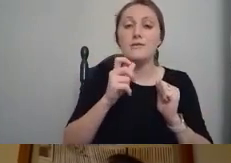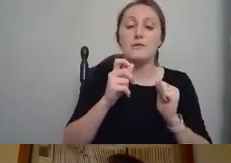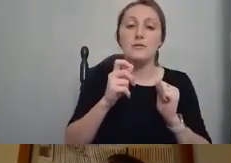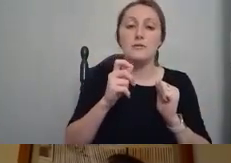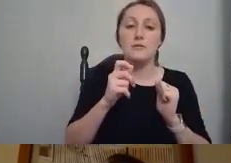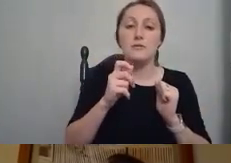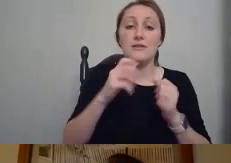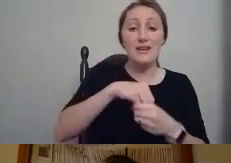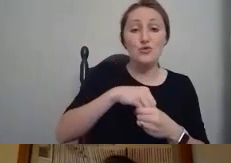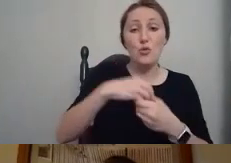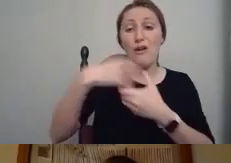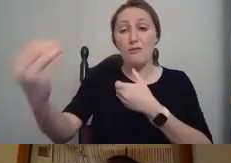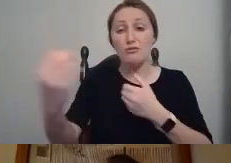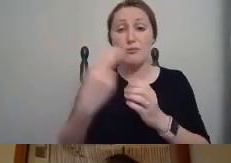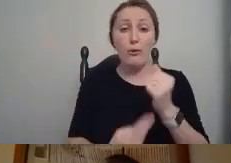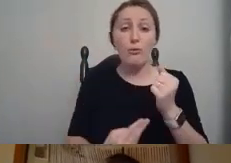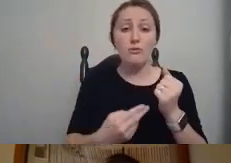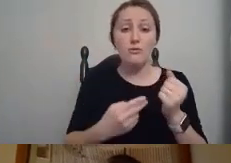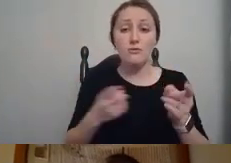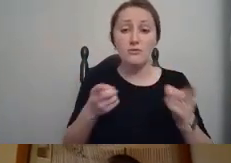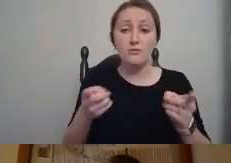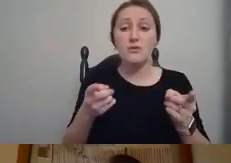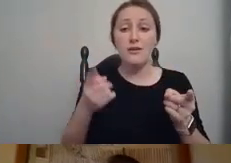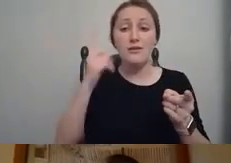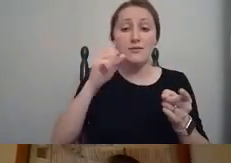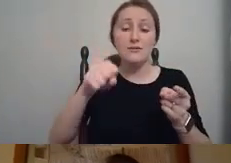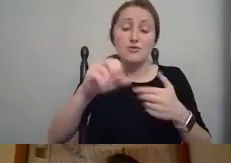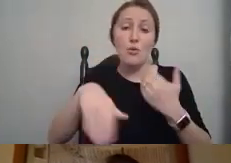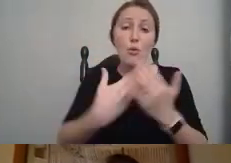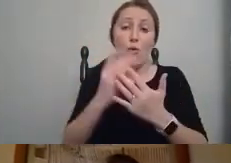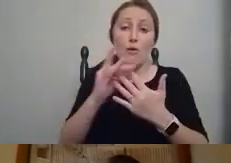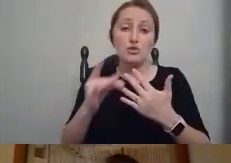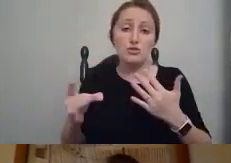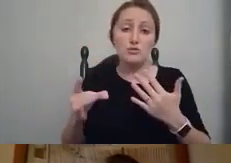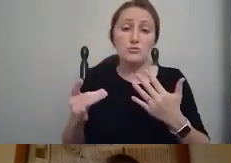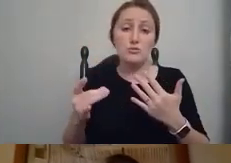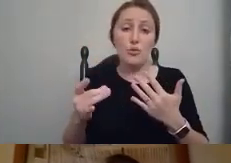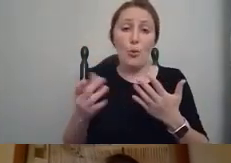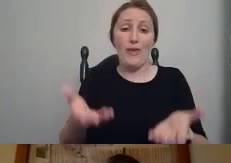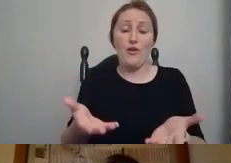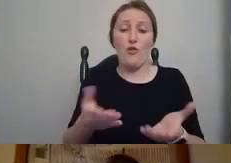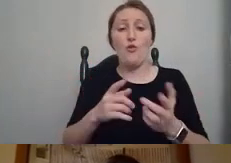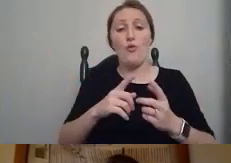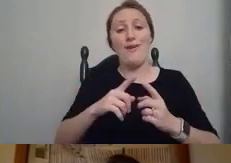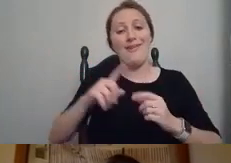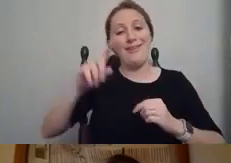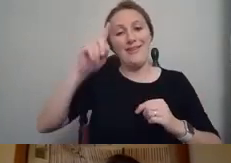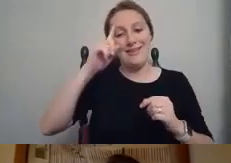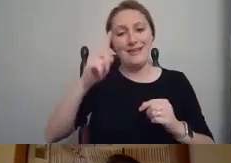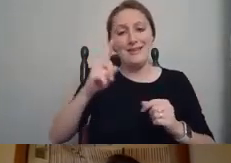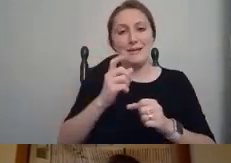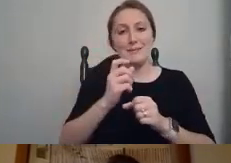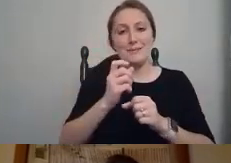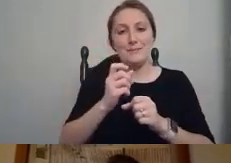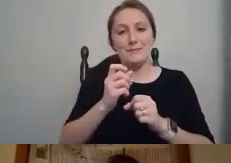or outdoor. I think yeah, yes, all options are on the table. I think making it that learning